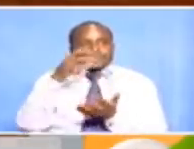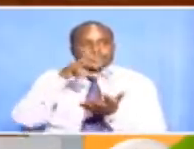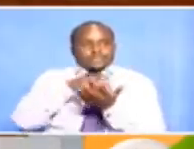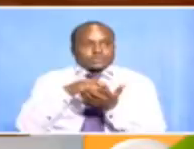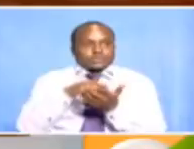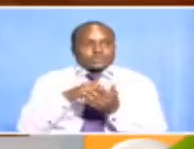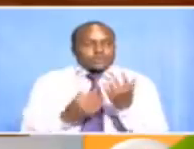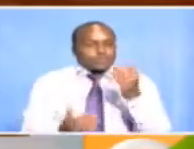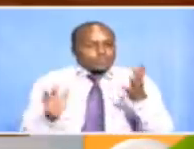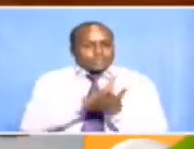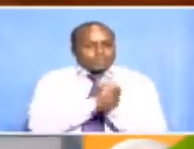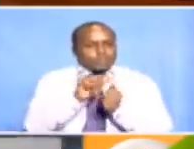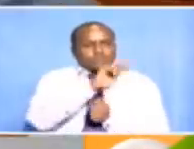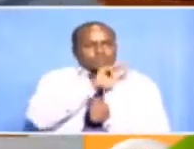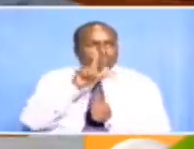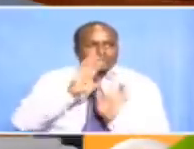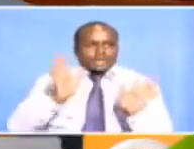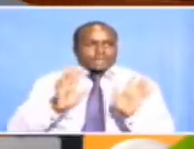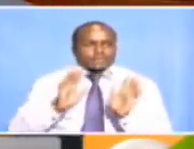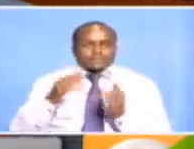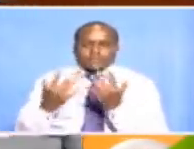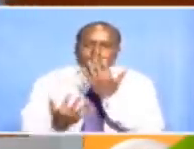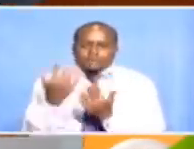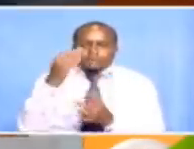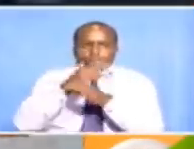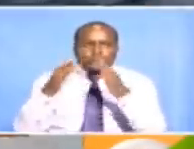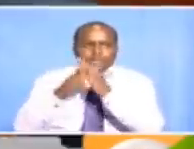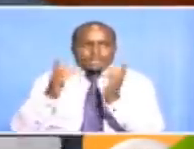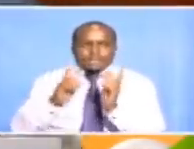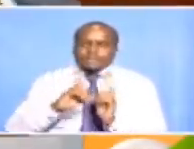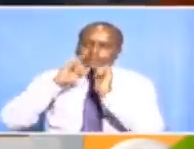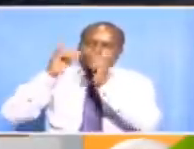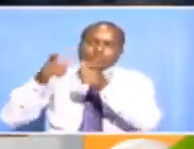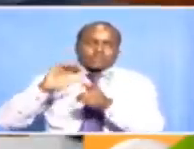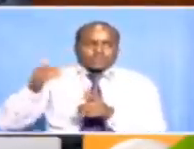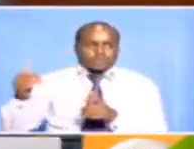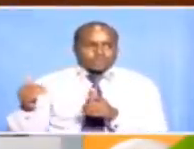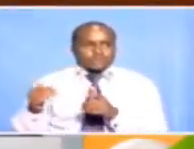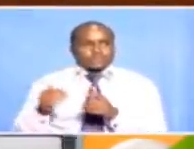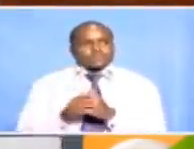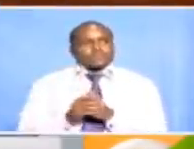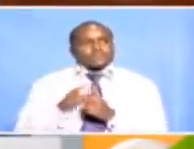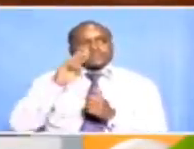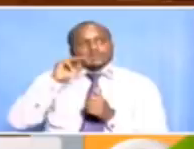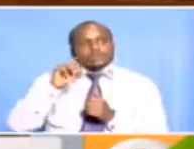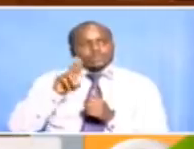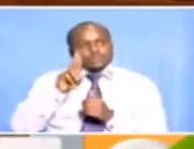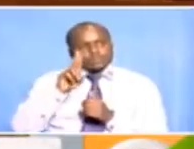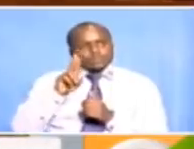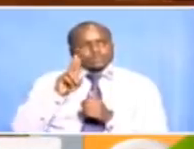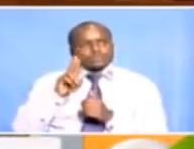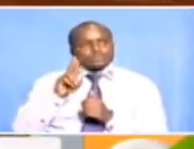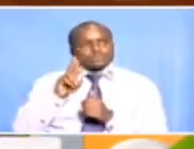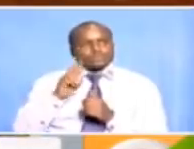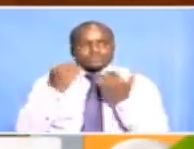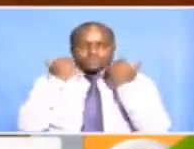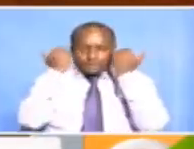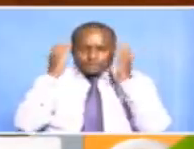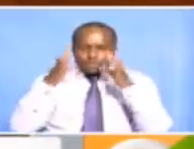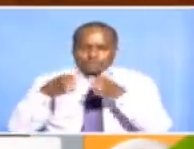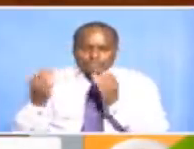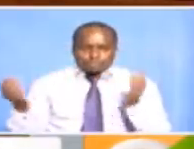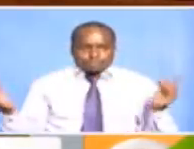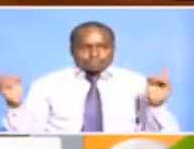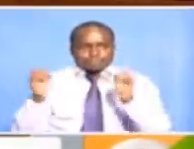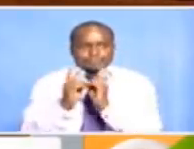mall. Donate it to the county. We invite all the stakeholders, the media. We do an MOU, come with your legal team. We come with our legal team.